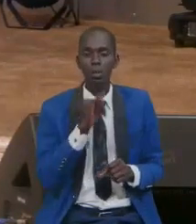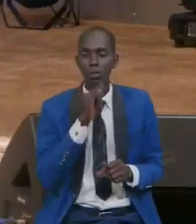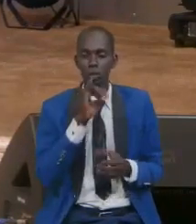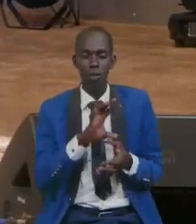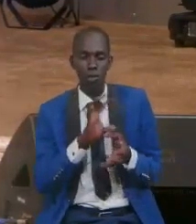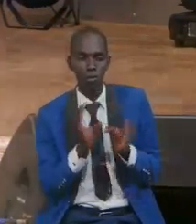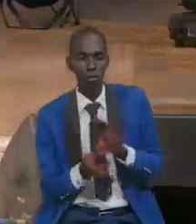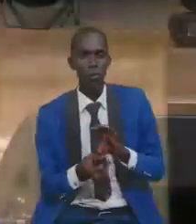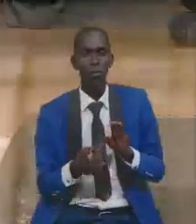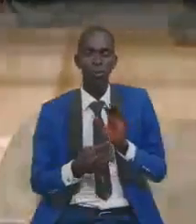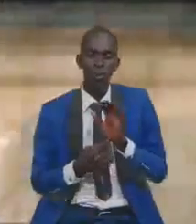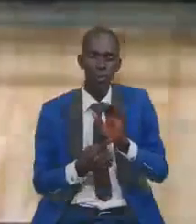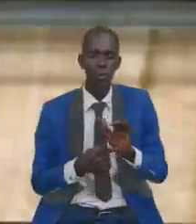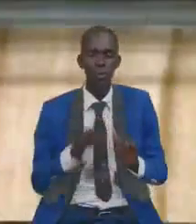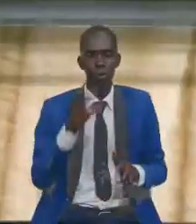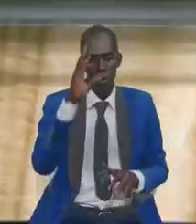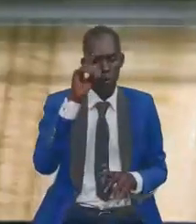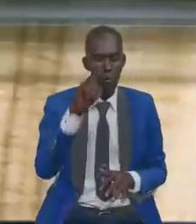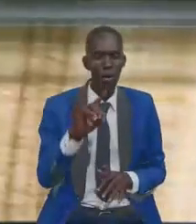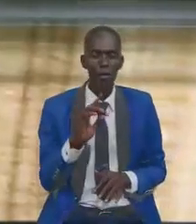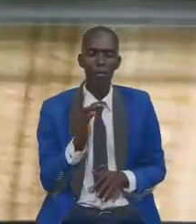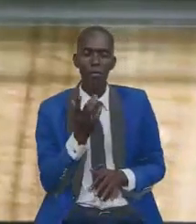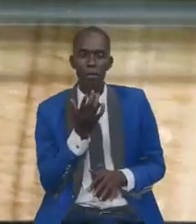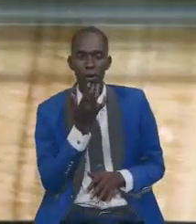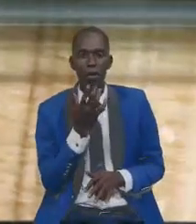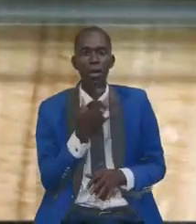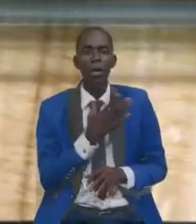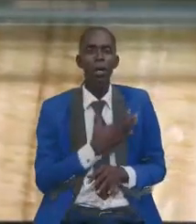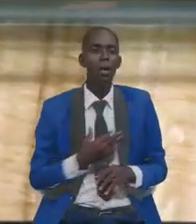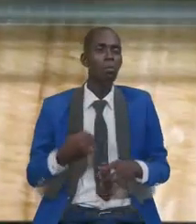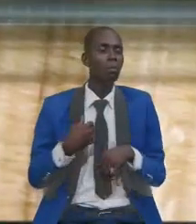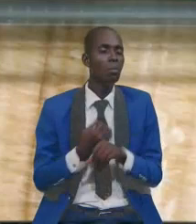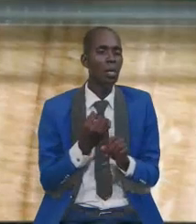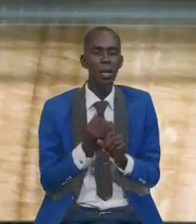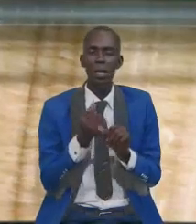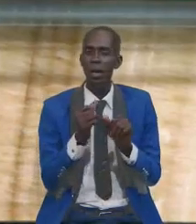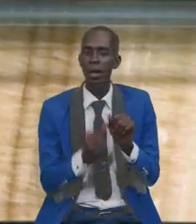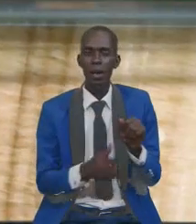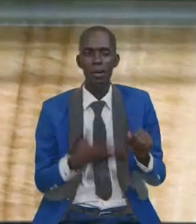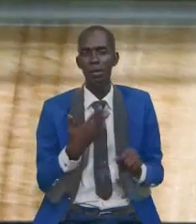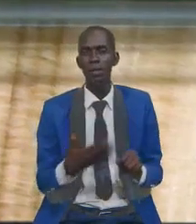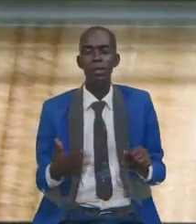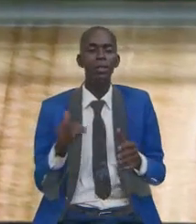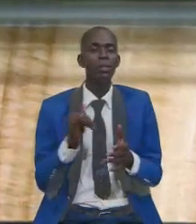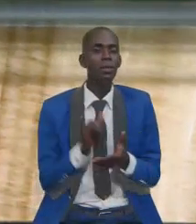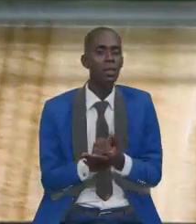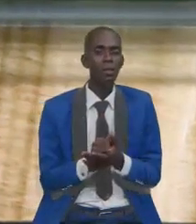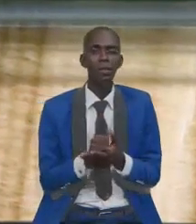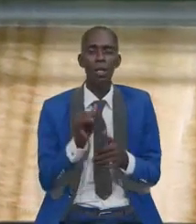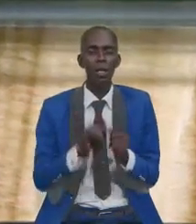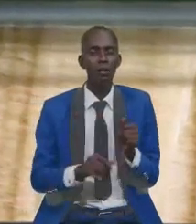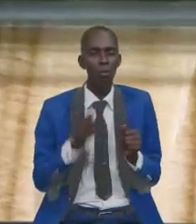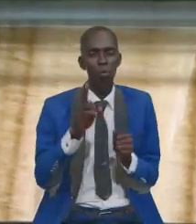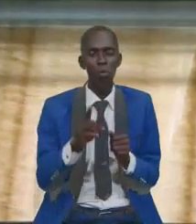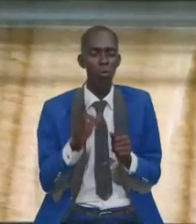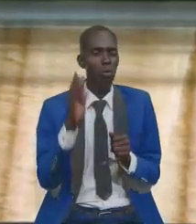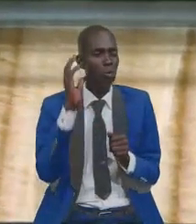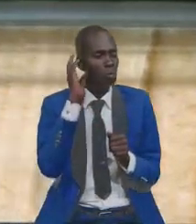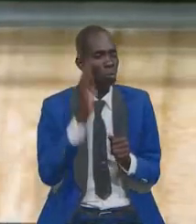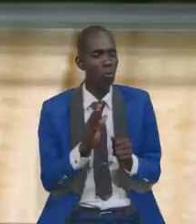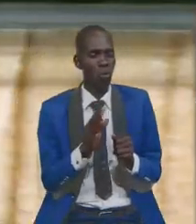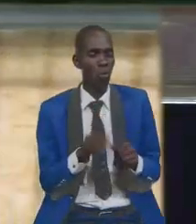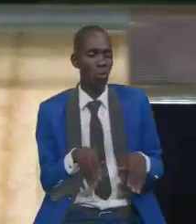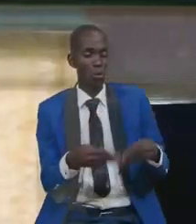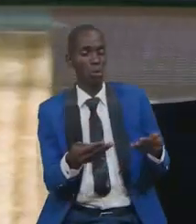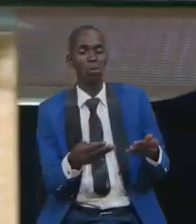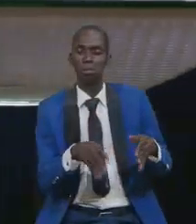him favor, show her favor, and make, you know, everything that, you know, anyone could give, give to them.